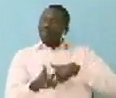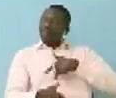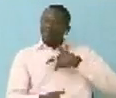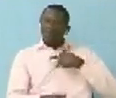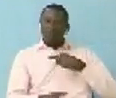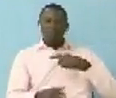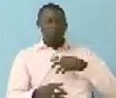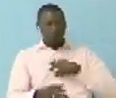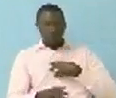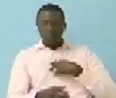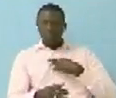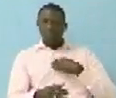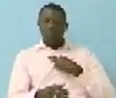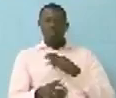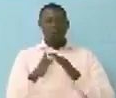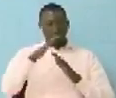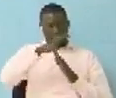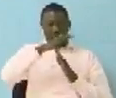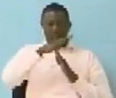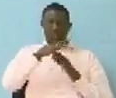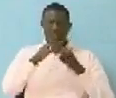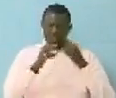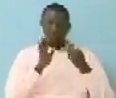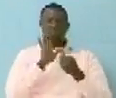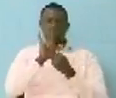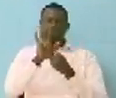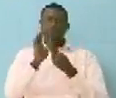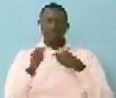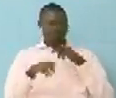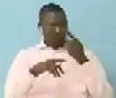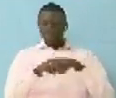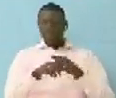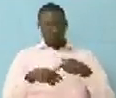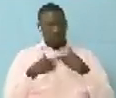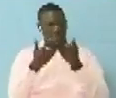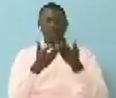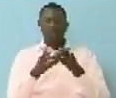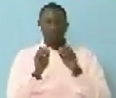be excused, you would be, just indicate and you'd be excused. Thank you, Council.